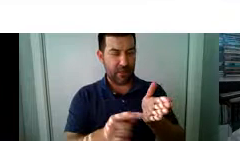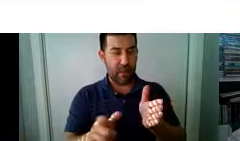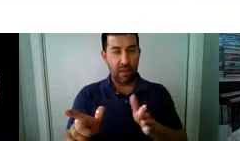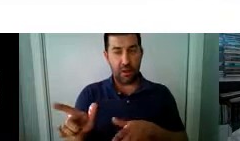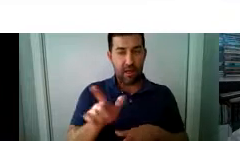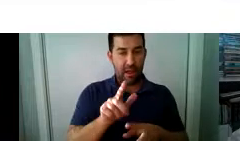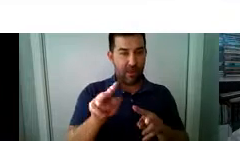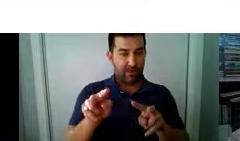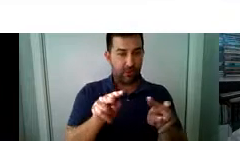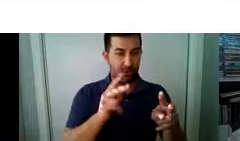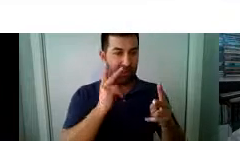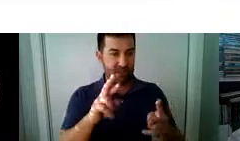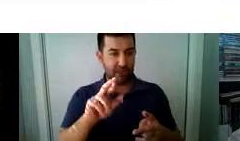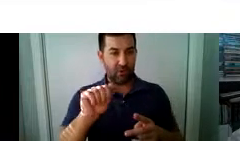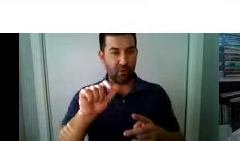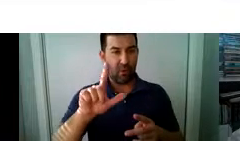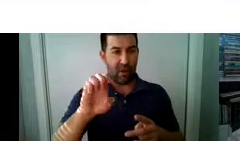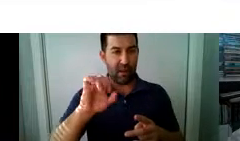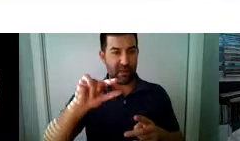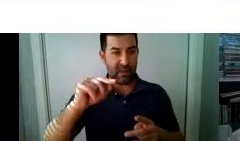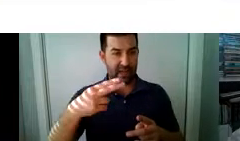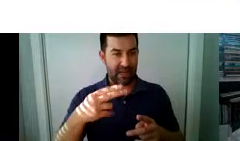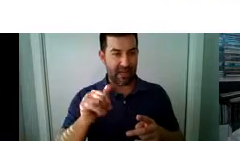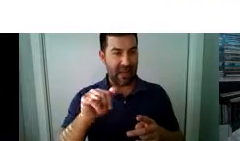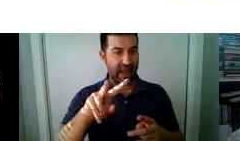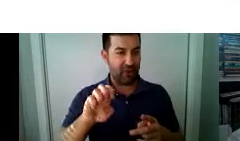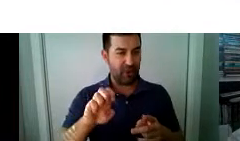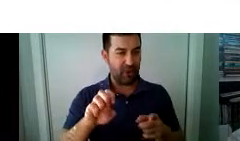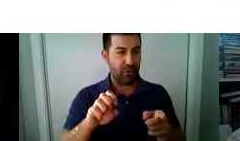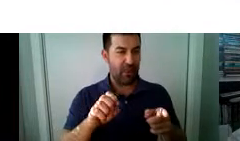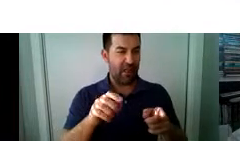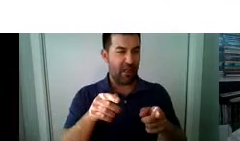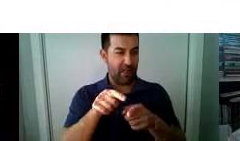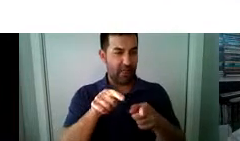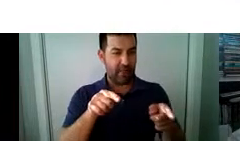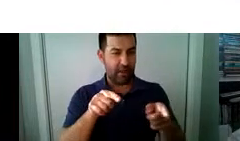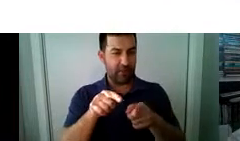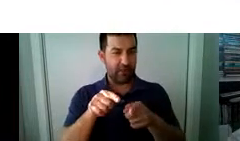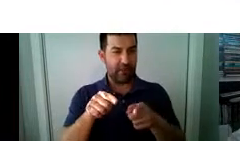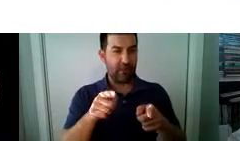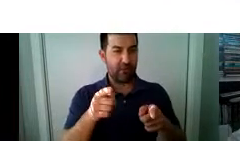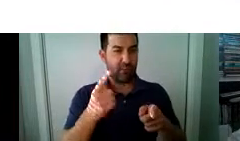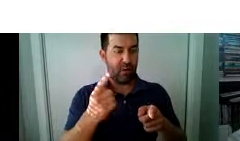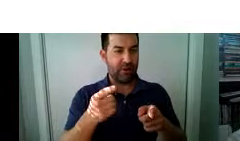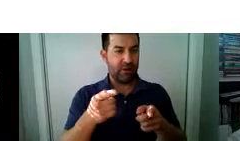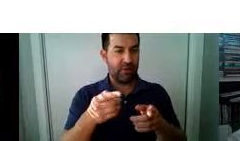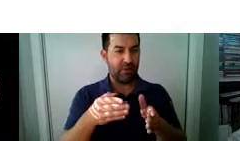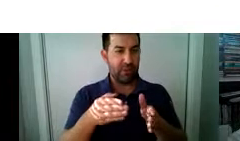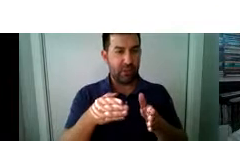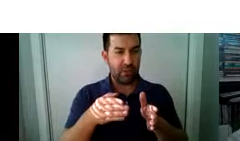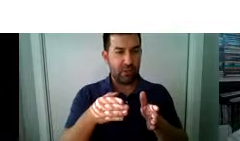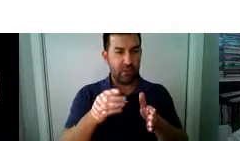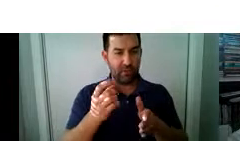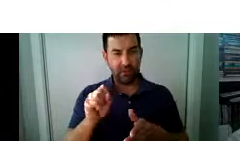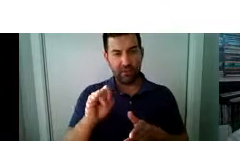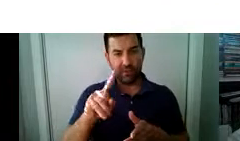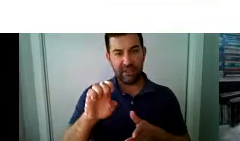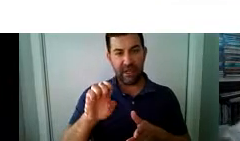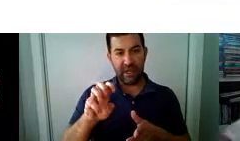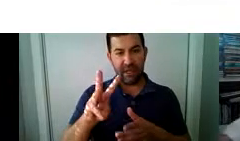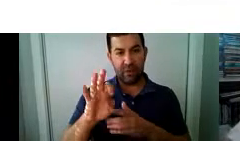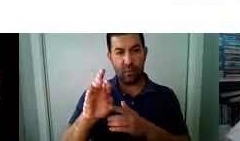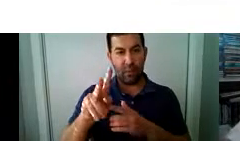we see Raleigh Avenue. So along Raleigh, there's kind of that existing jagged sawtooth sidewalk,